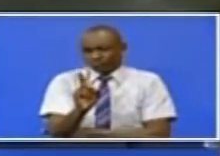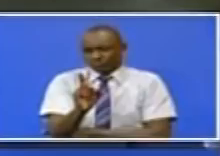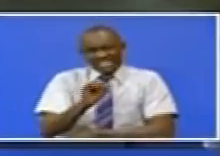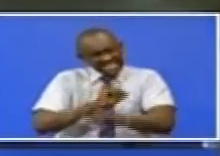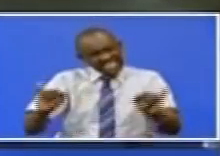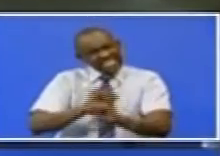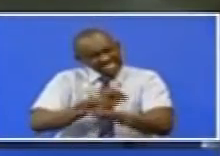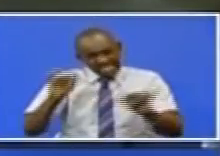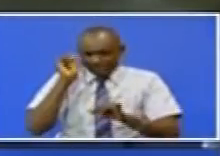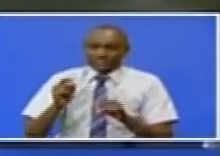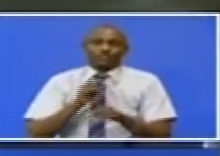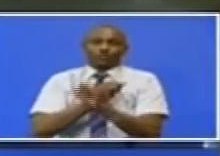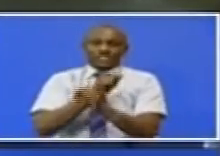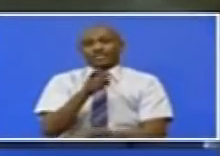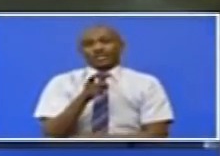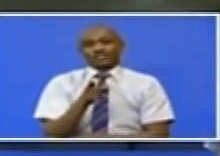to look after.